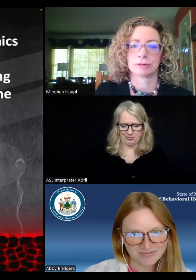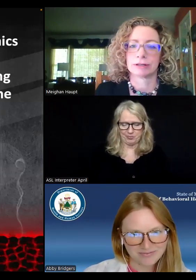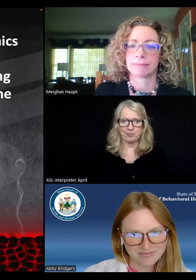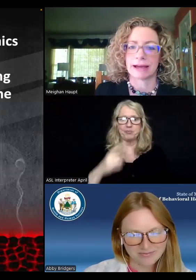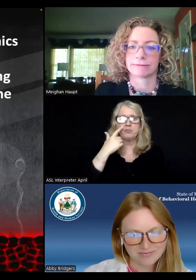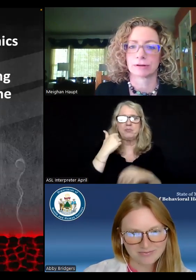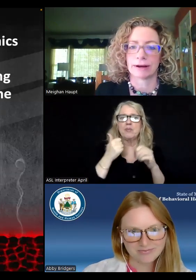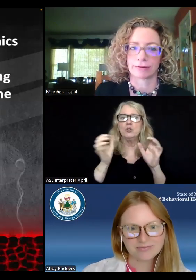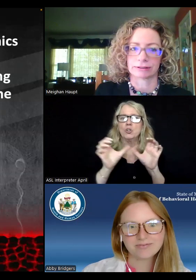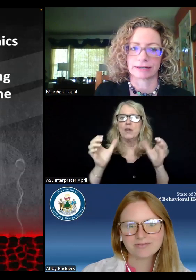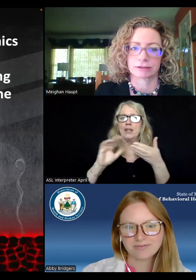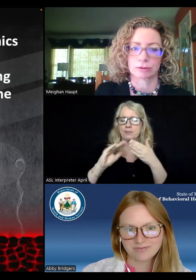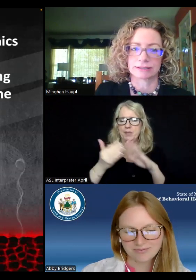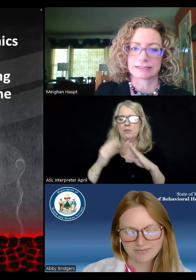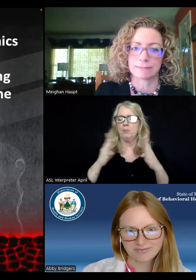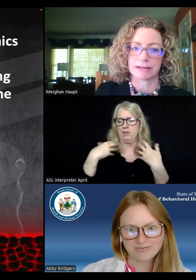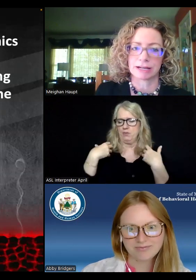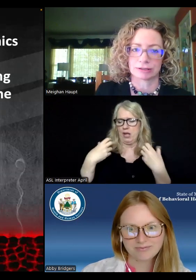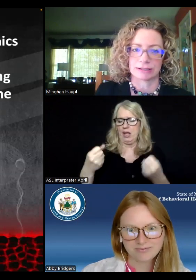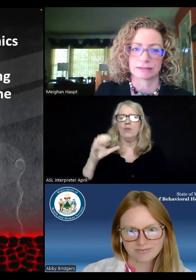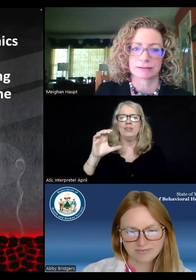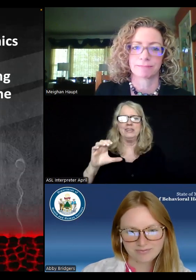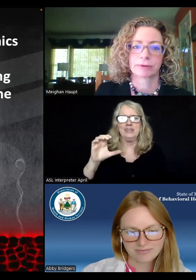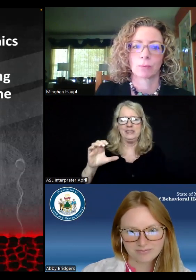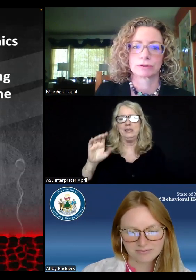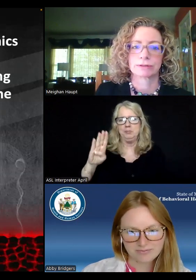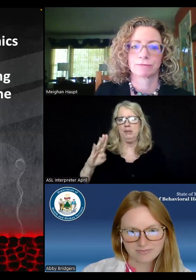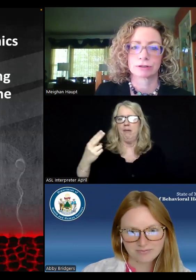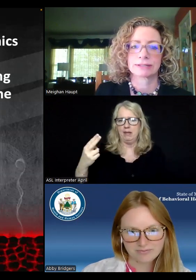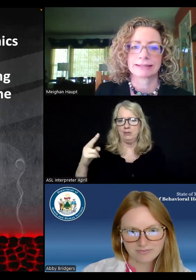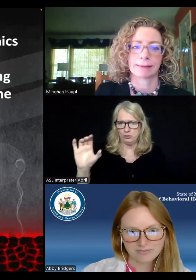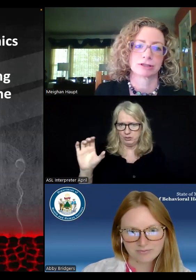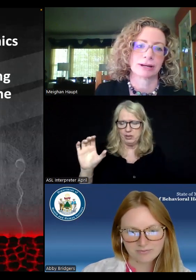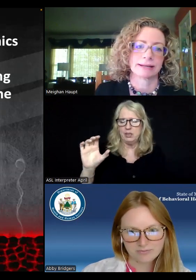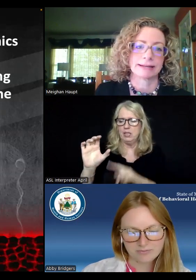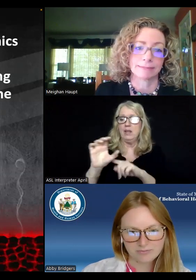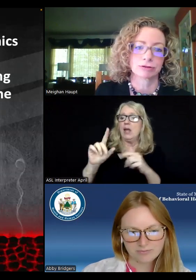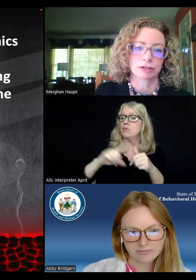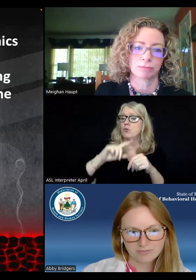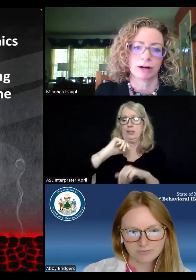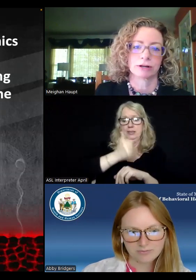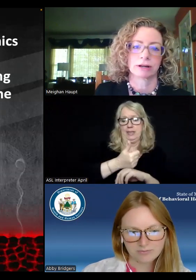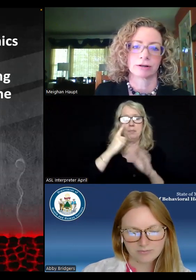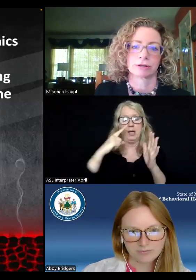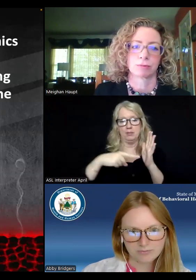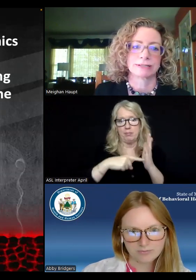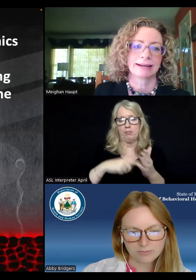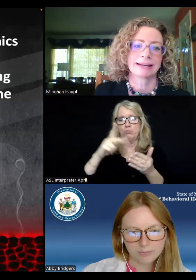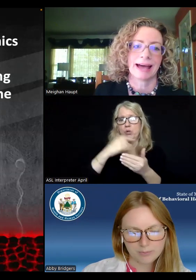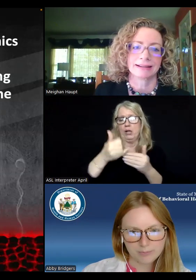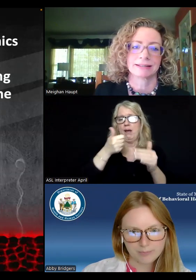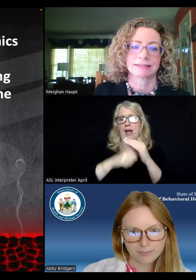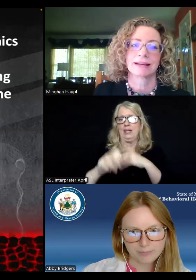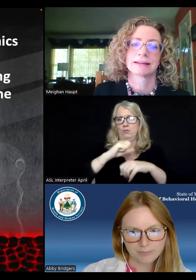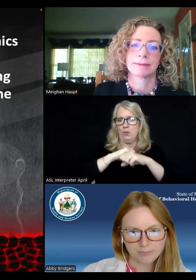Certified Community Behavioral Health Clinics, or CCBHCs, was first established as a demonstration project under the